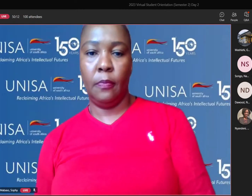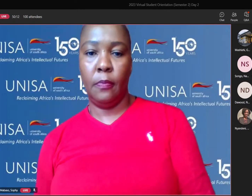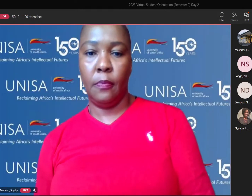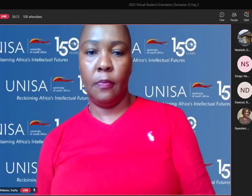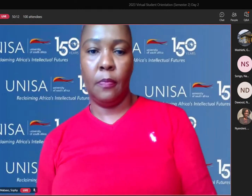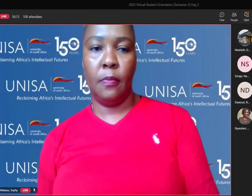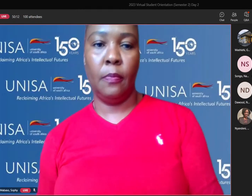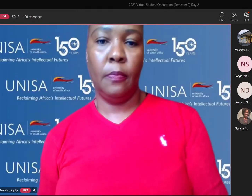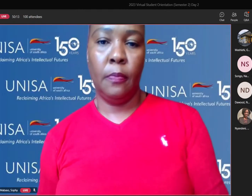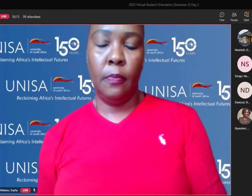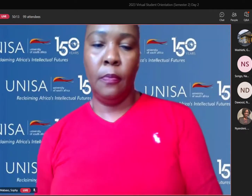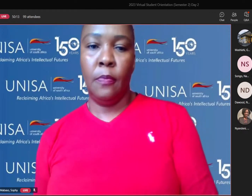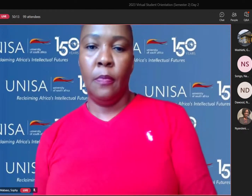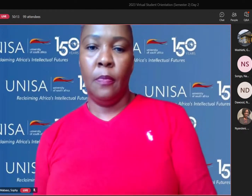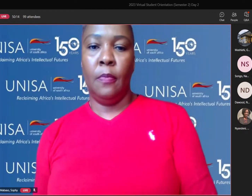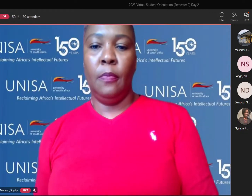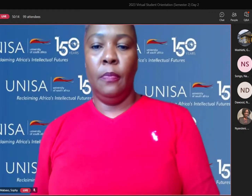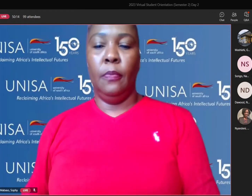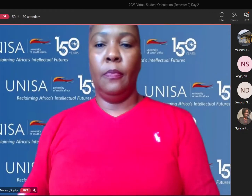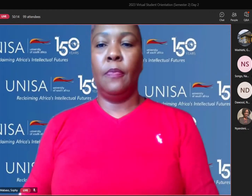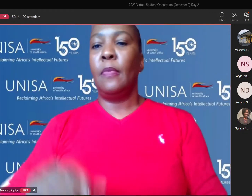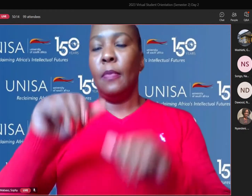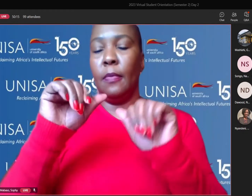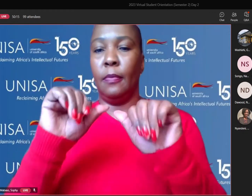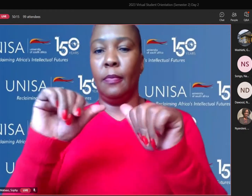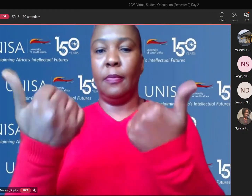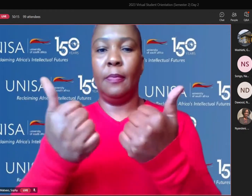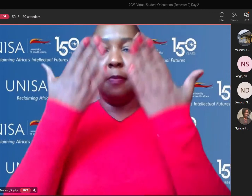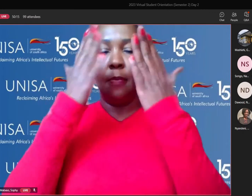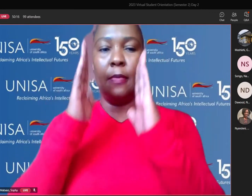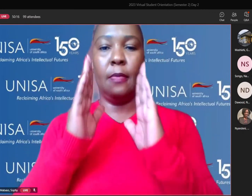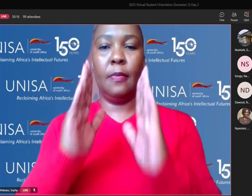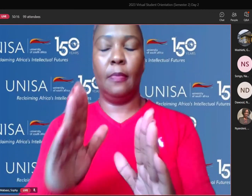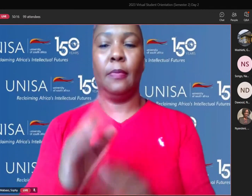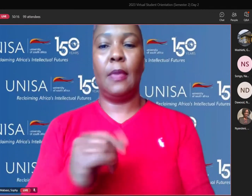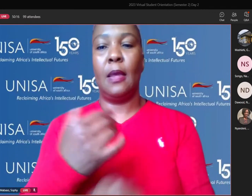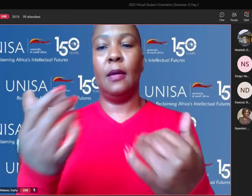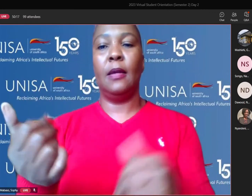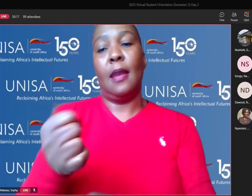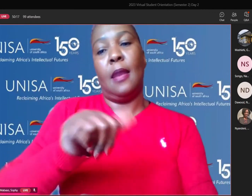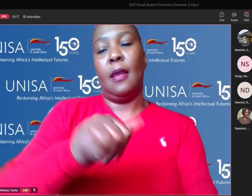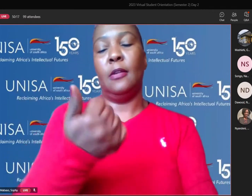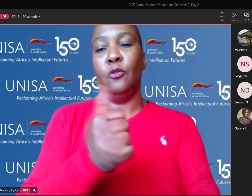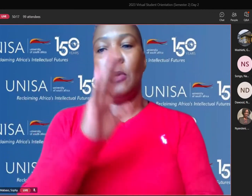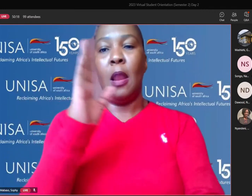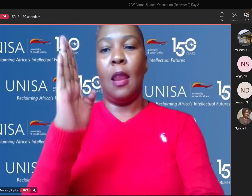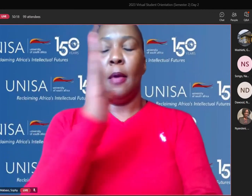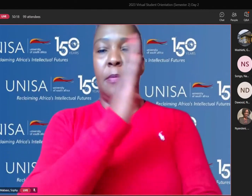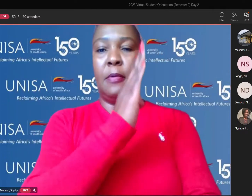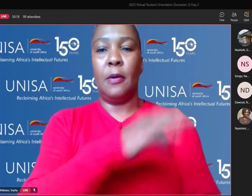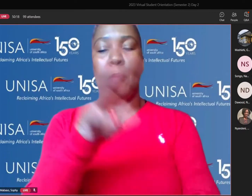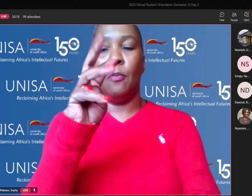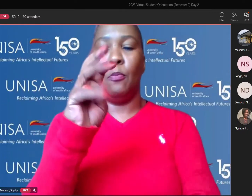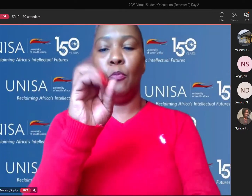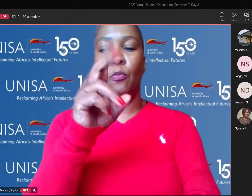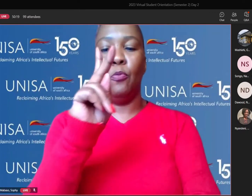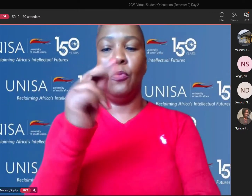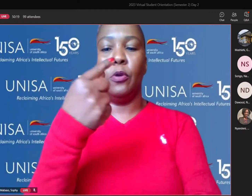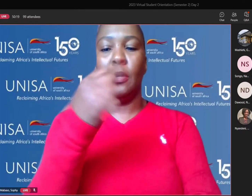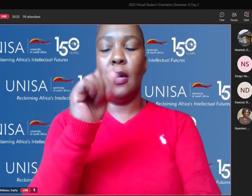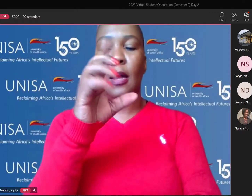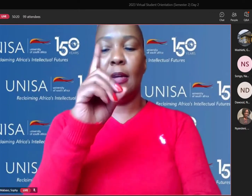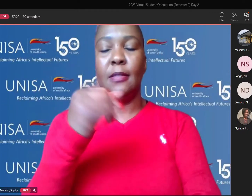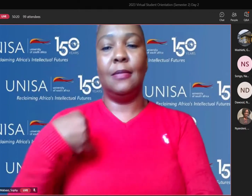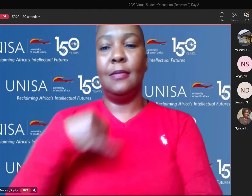All right, students. So next will be the library with Machadi Sionyolo, she's going to now present.